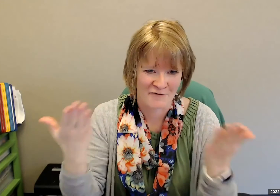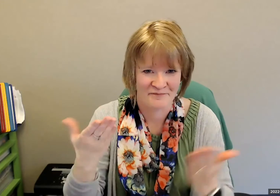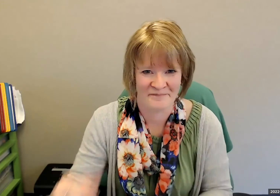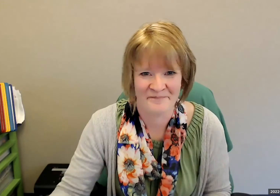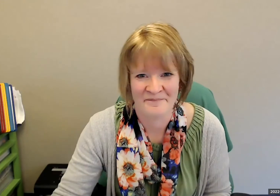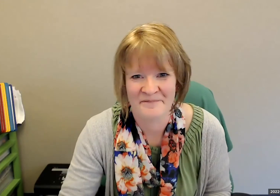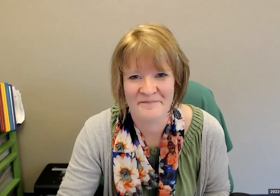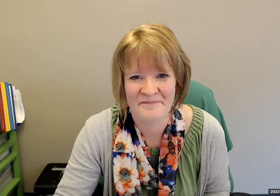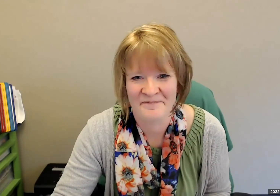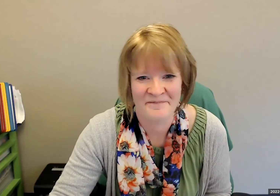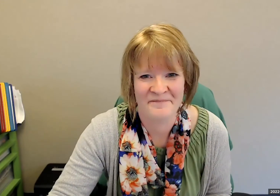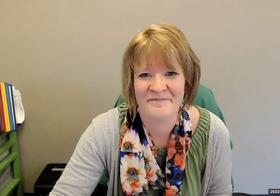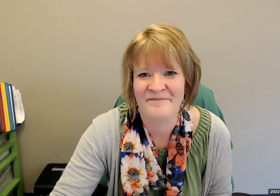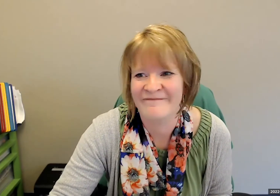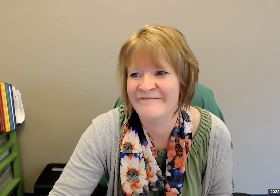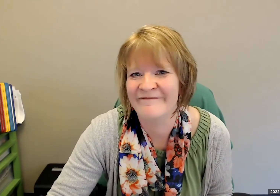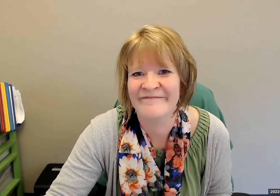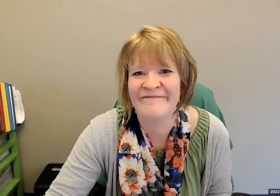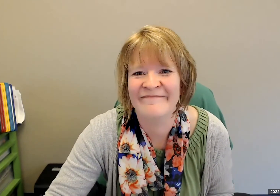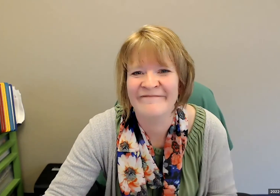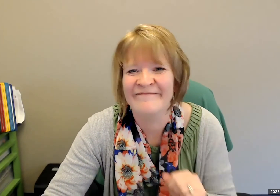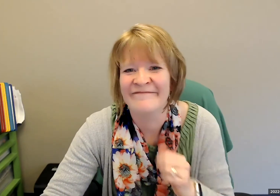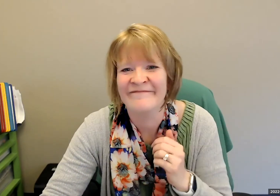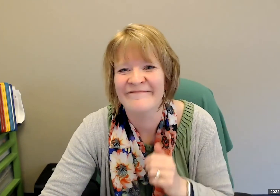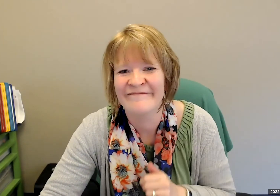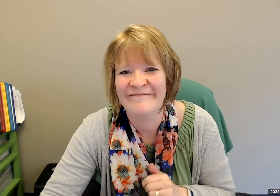so we're happy to have you here.